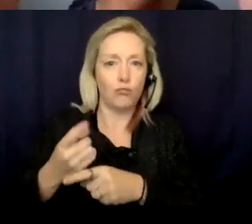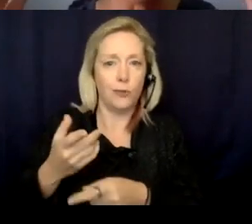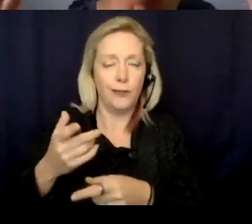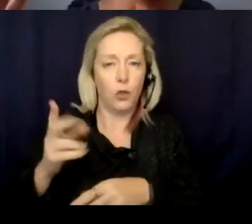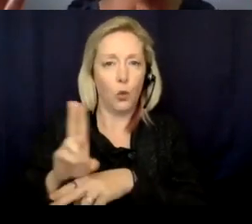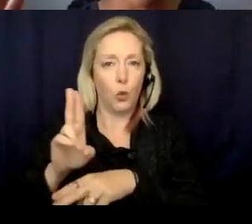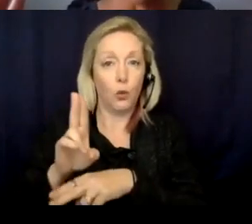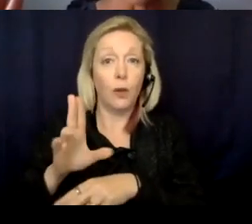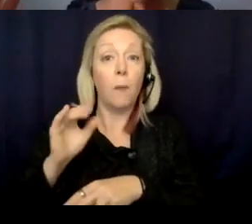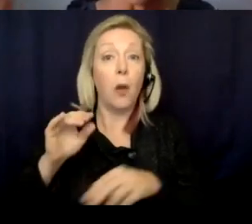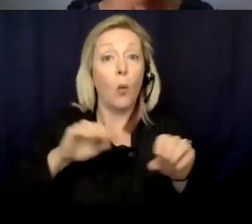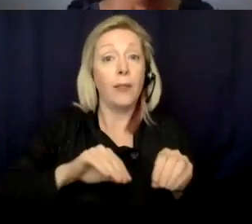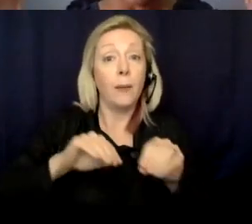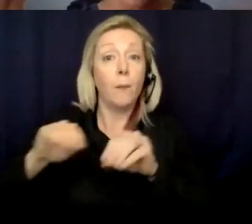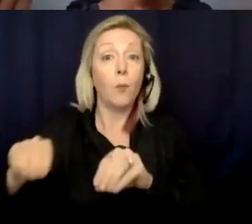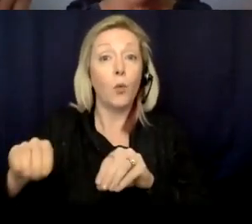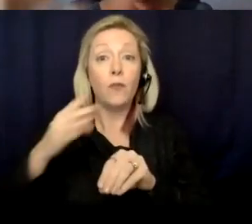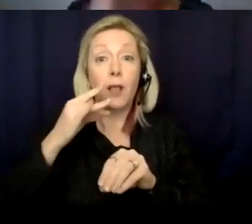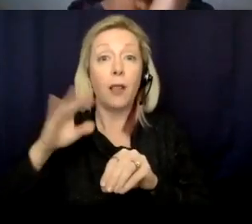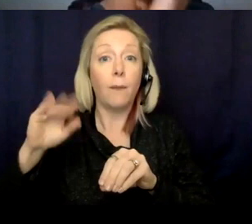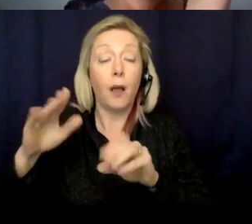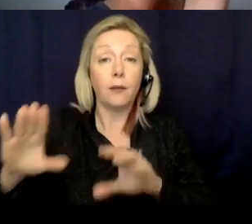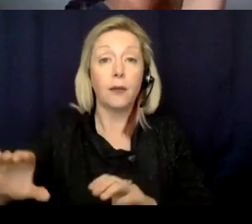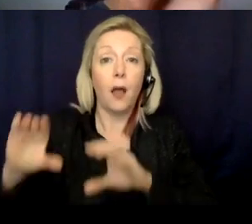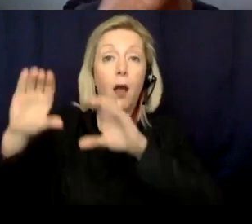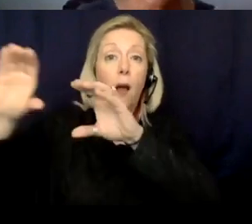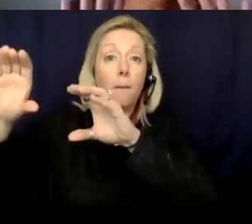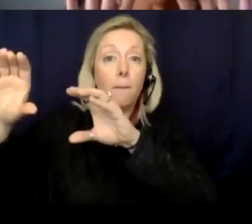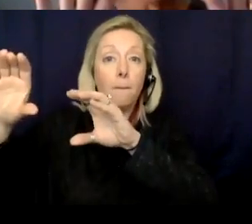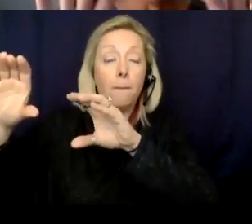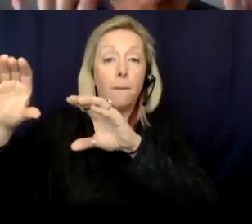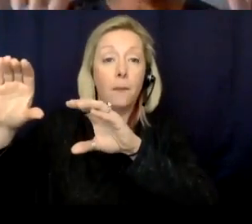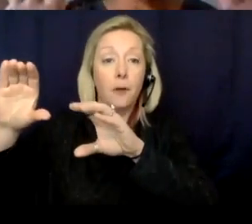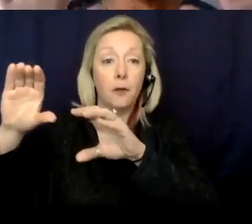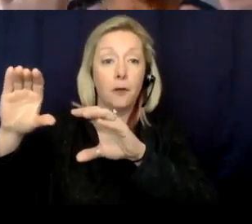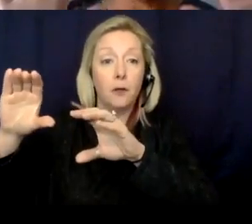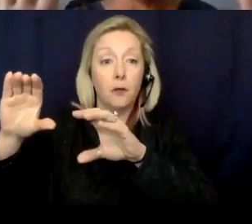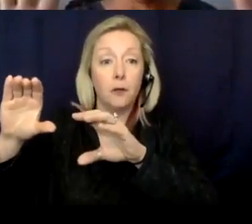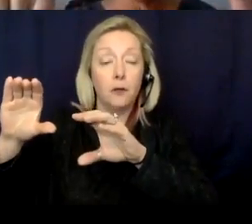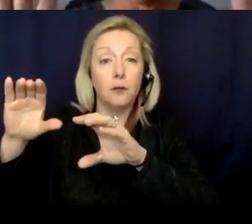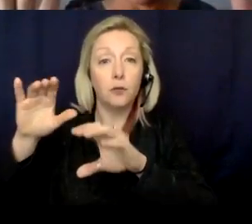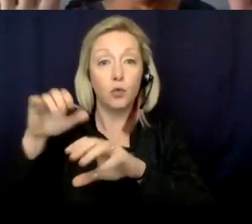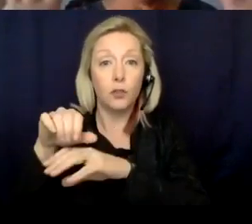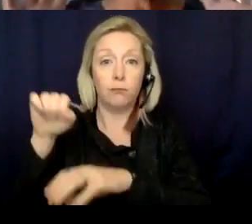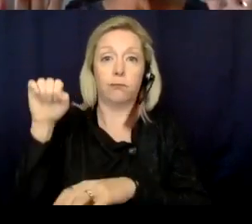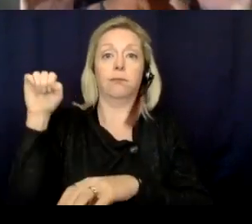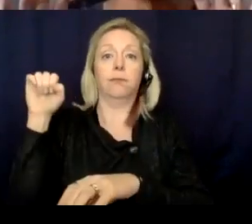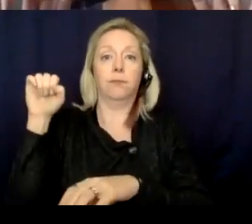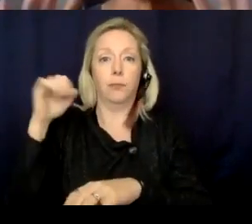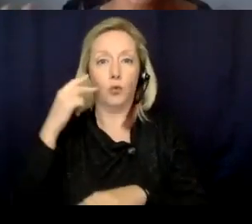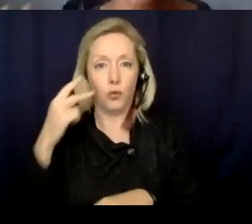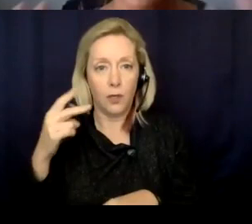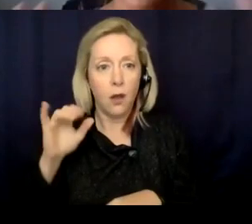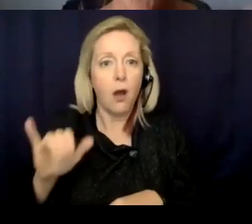moved the light box and put it up where it was slanted so that she had to do it this way, then she